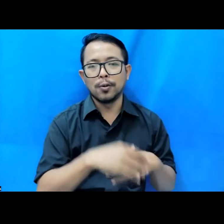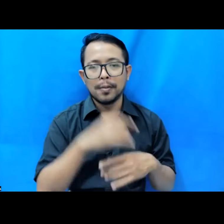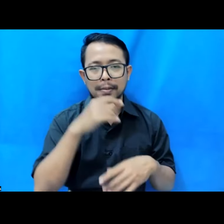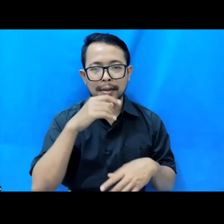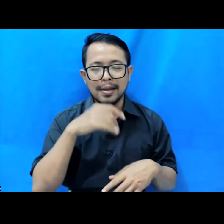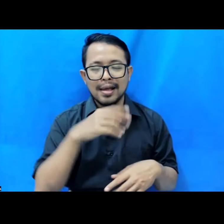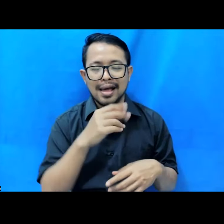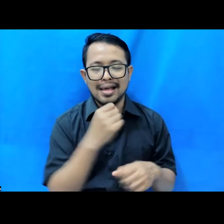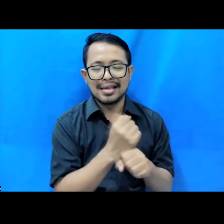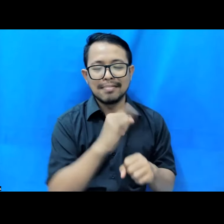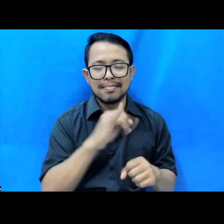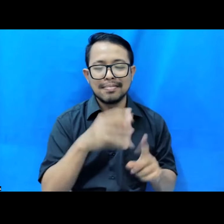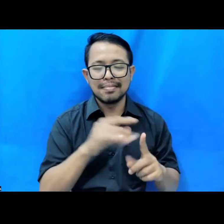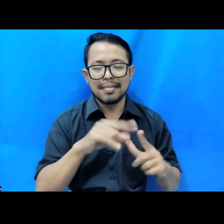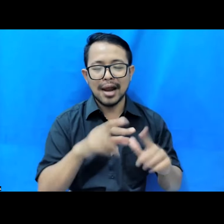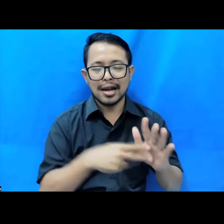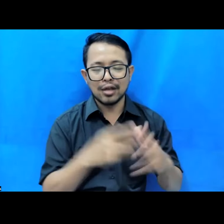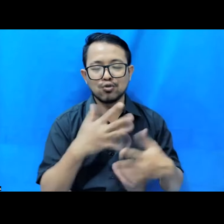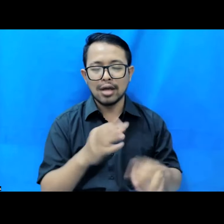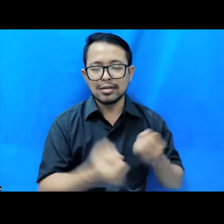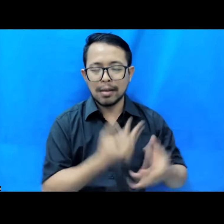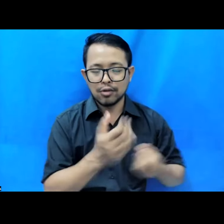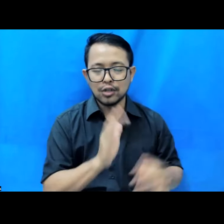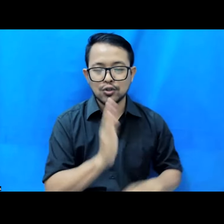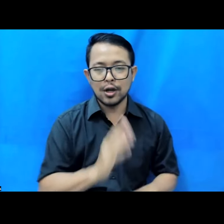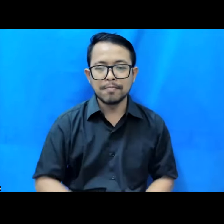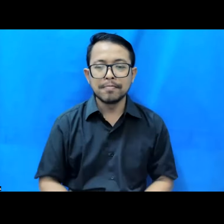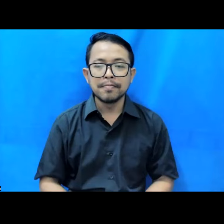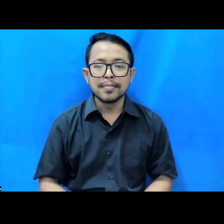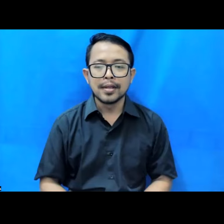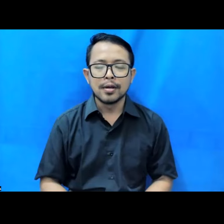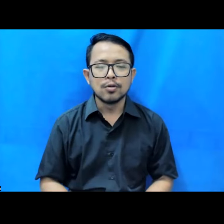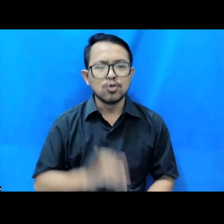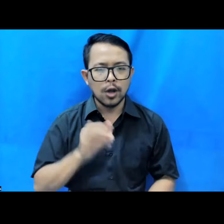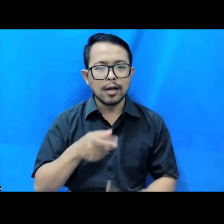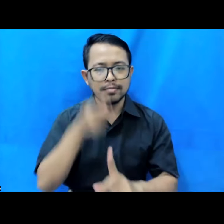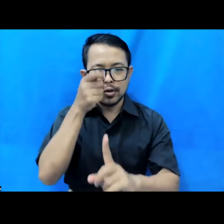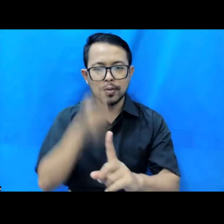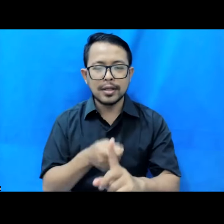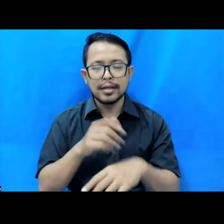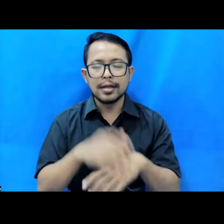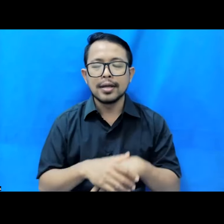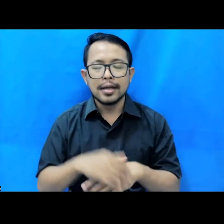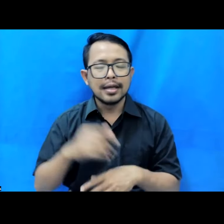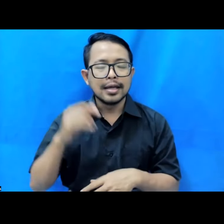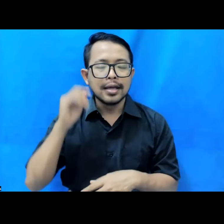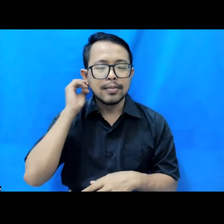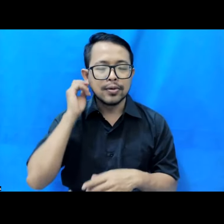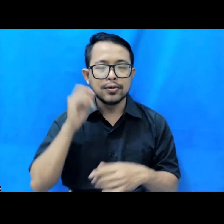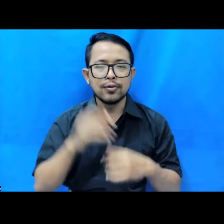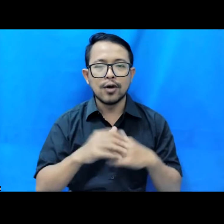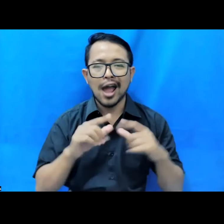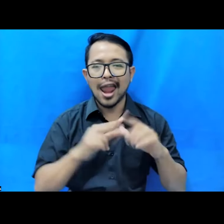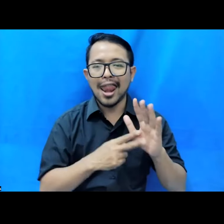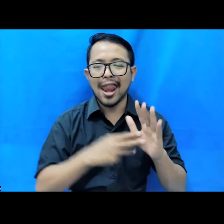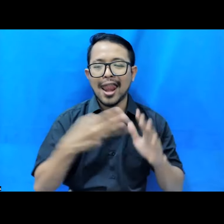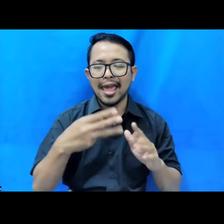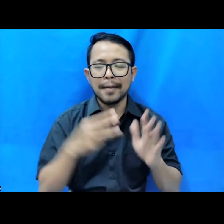of Solo, Mr. Gibran Raka Buming Raka, who has delivered his remarks, and also to the distinguished